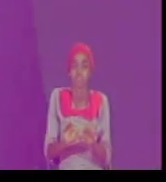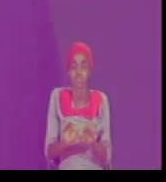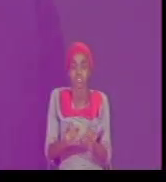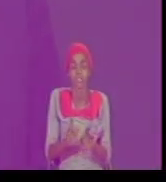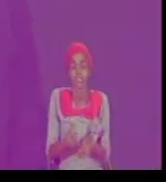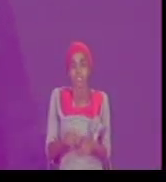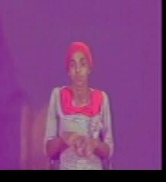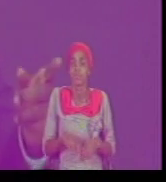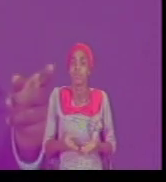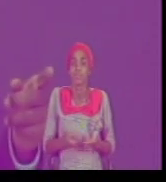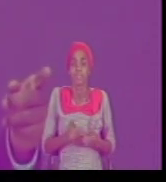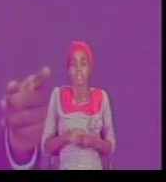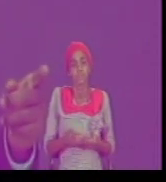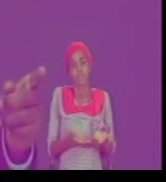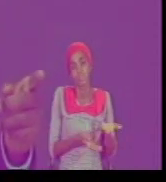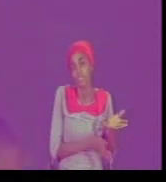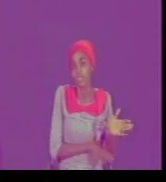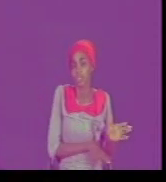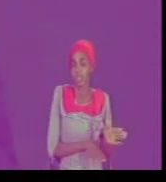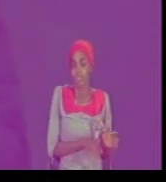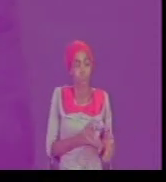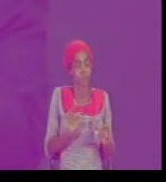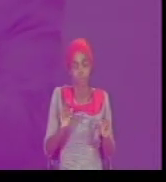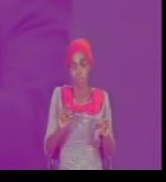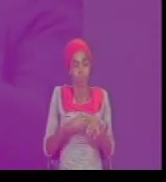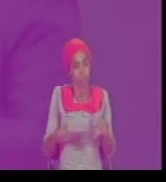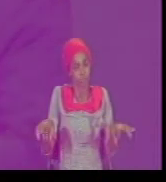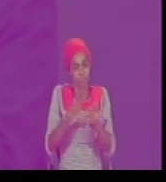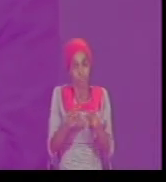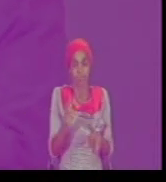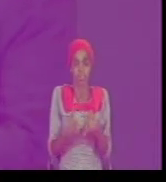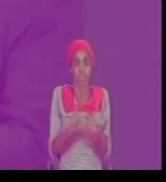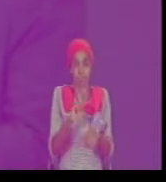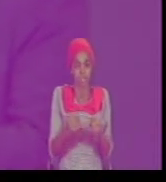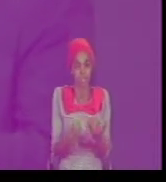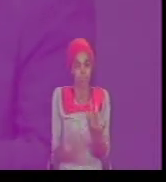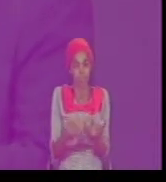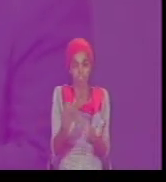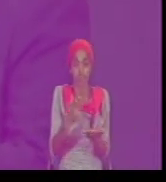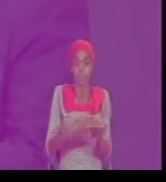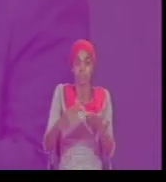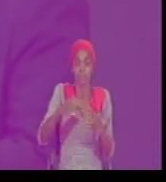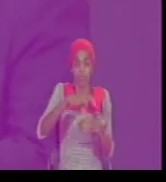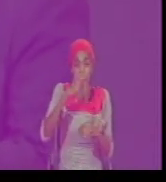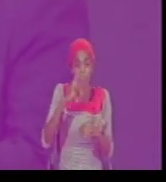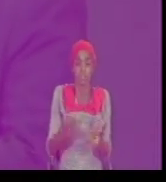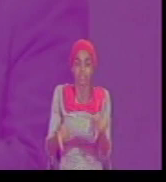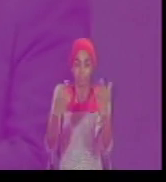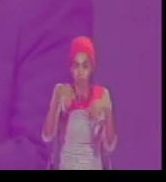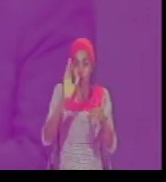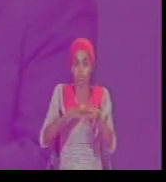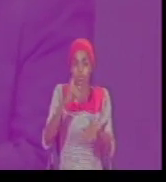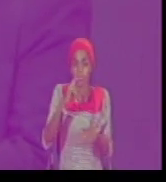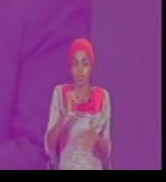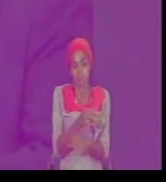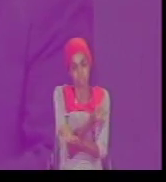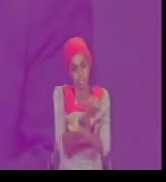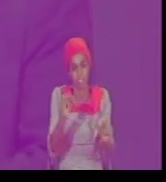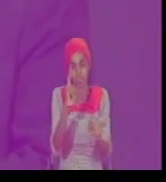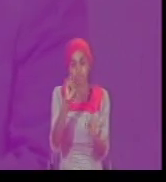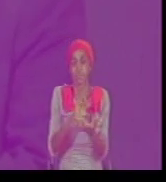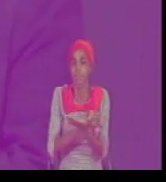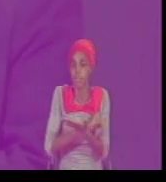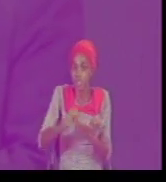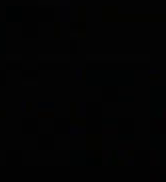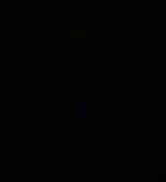even the next minute. But peculiar people, when the fire of the Holy Ghost comes upon you, you are saved, you are sanctified,